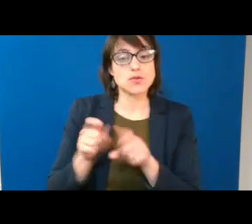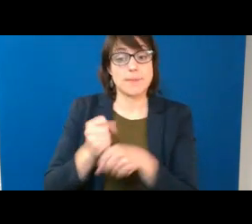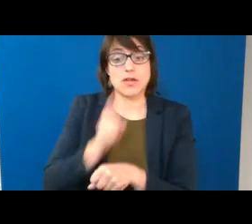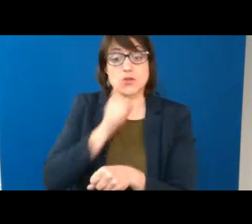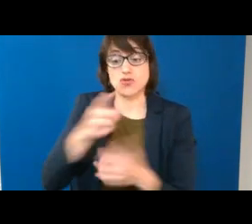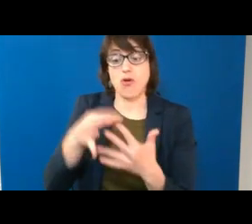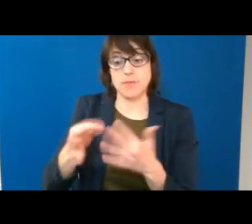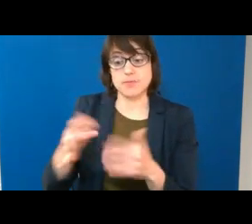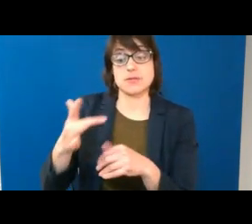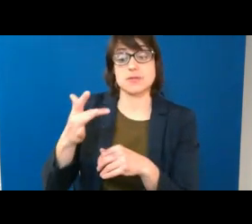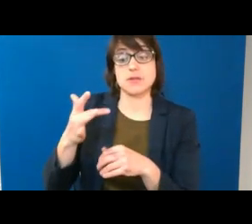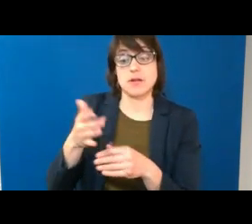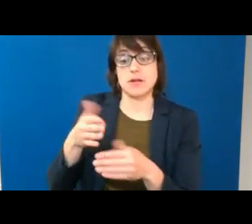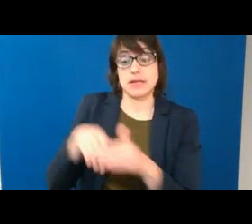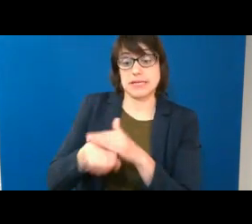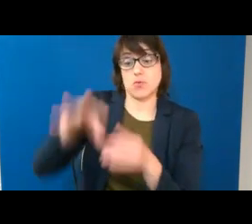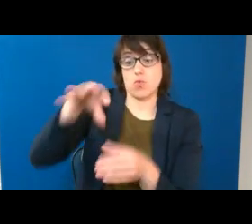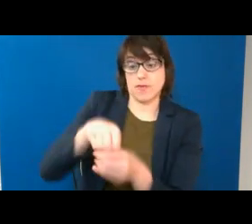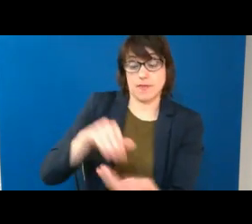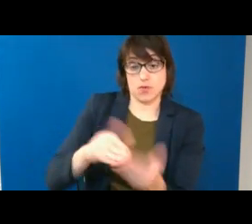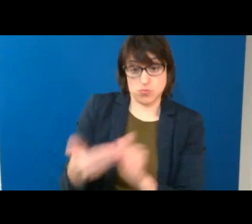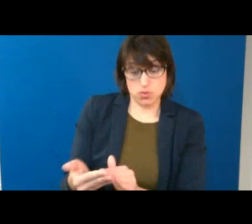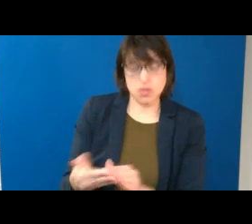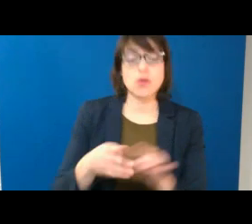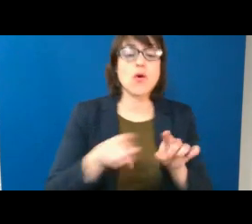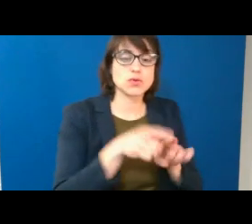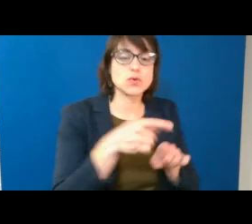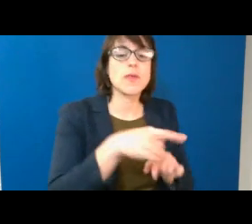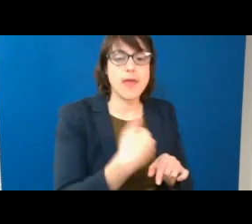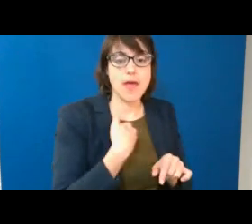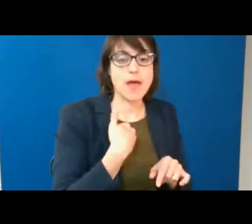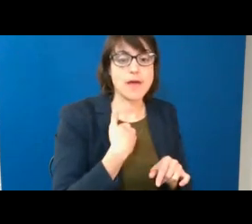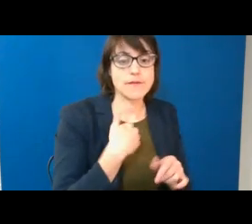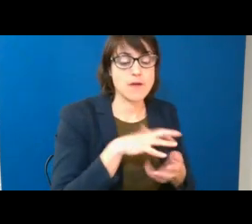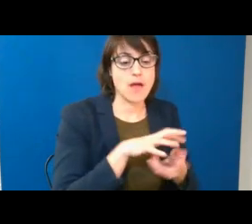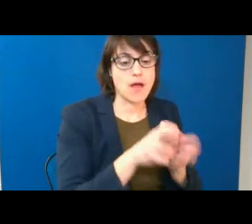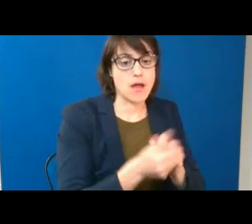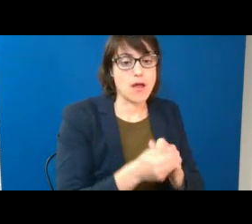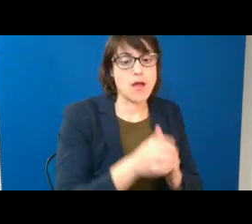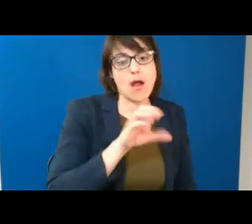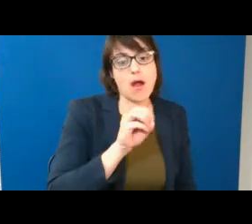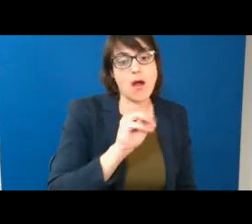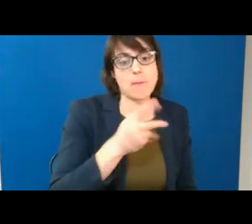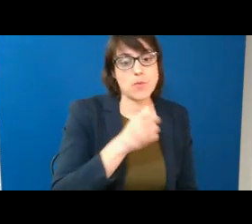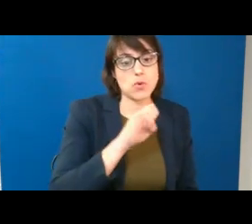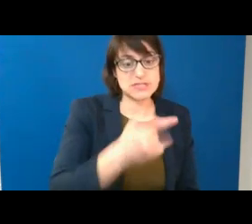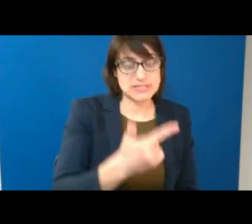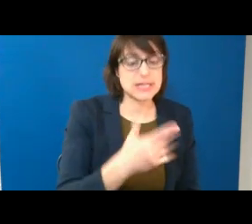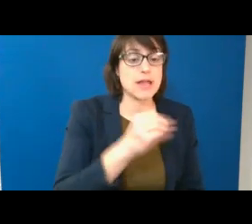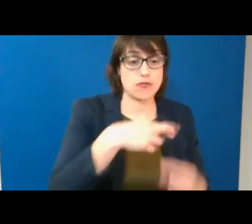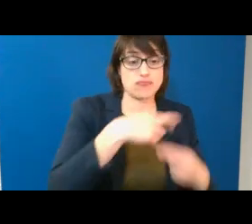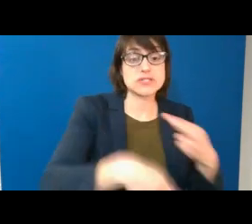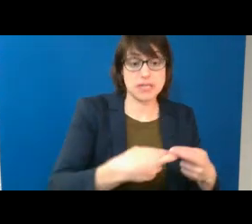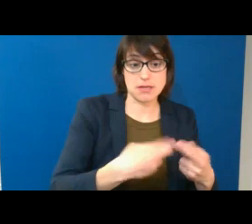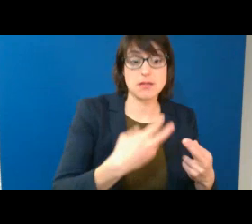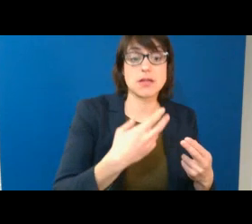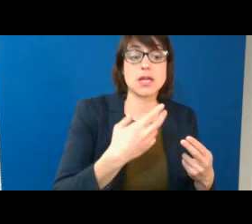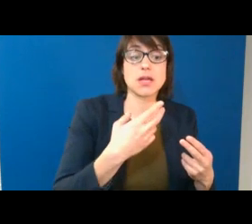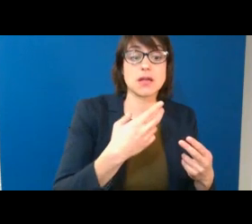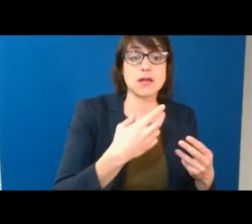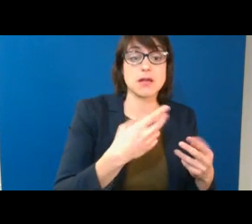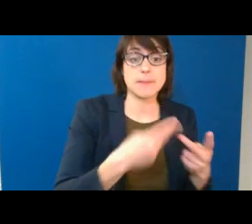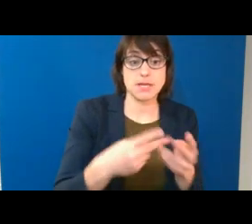and recycling providers within the county. And I also want to highlight that some of you have mentioned Dr. Jenna Jambek's group. They